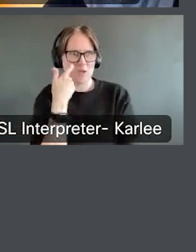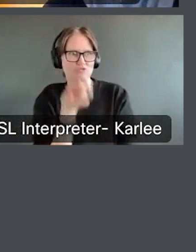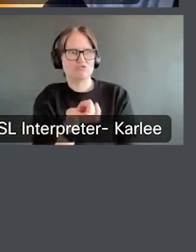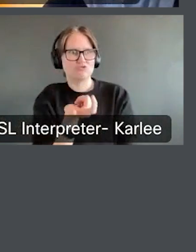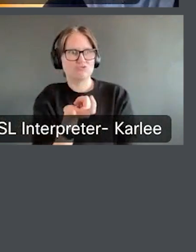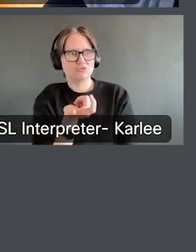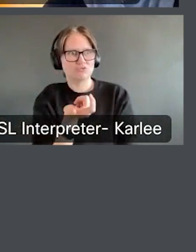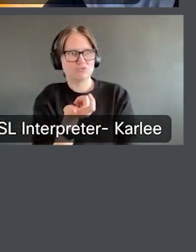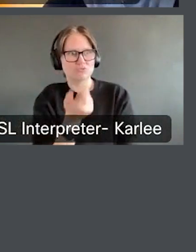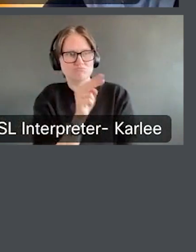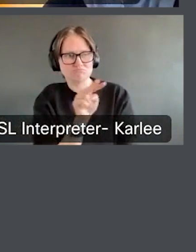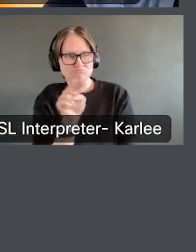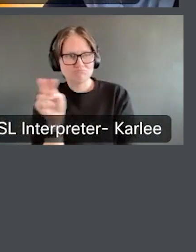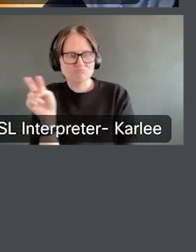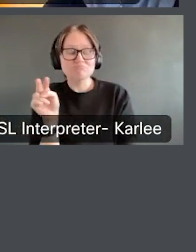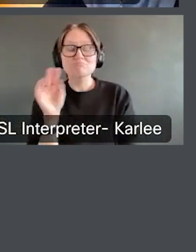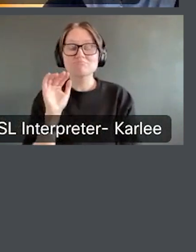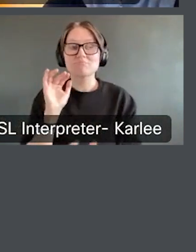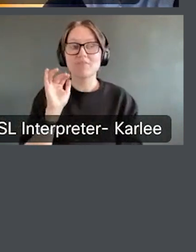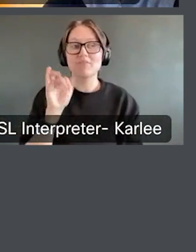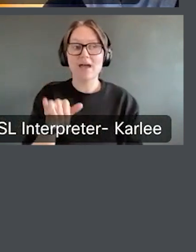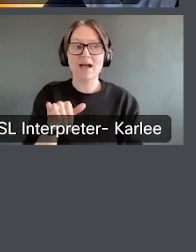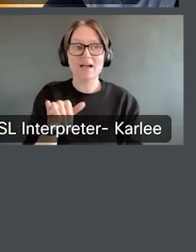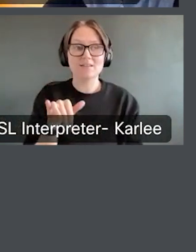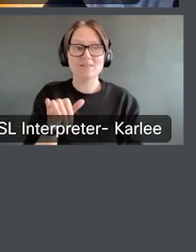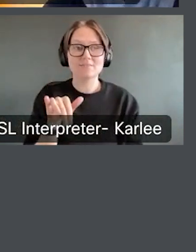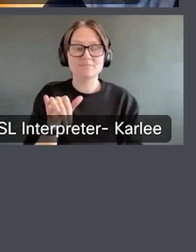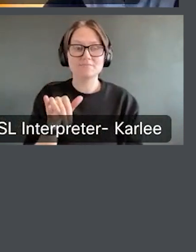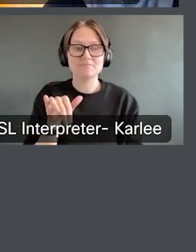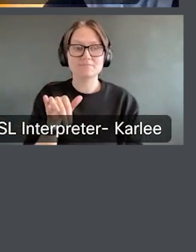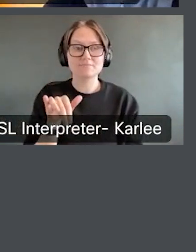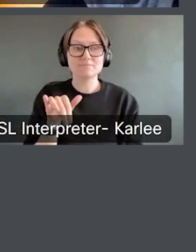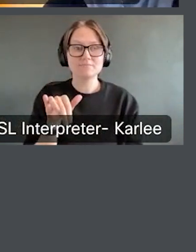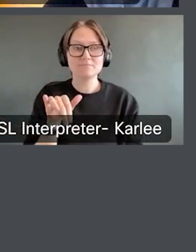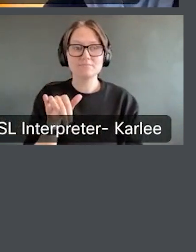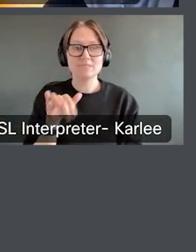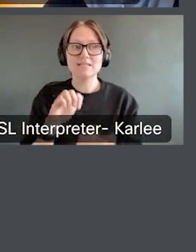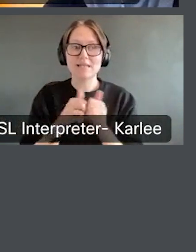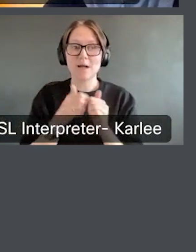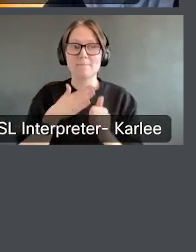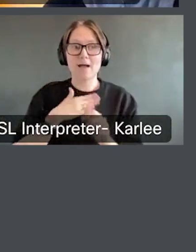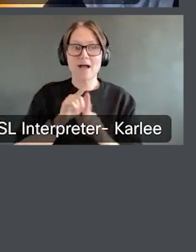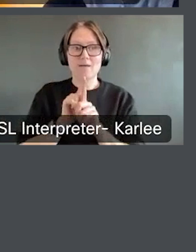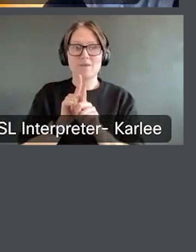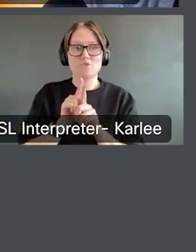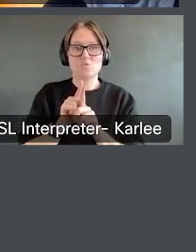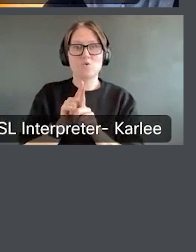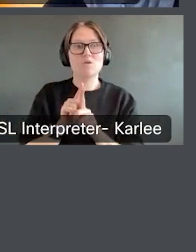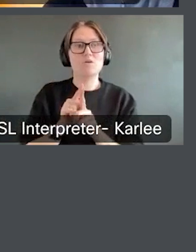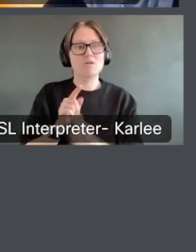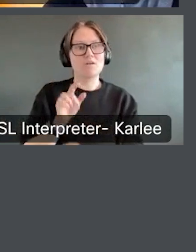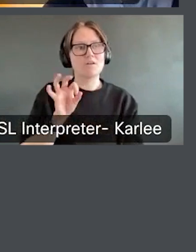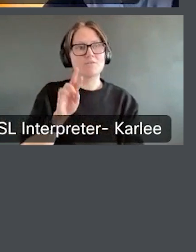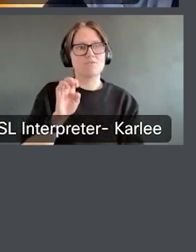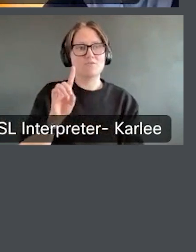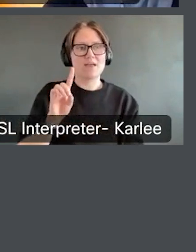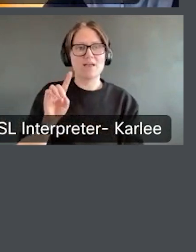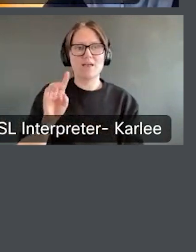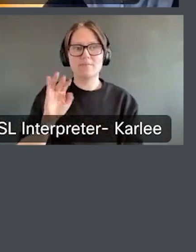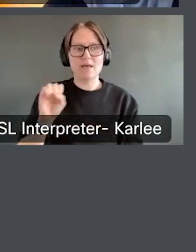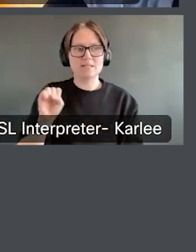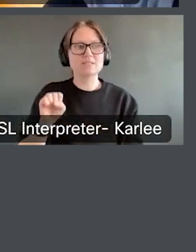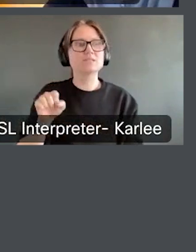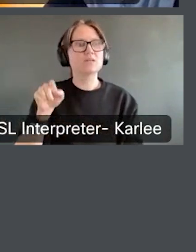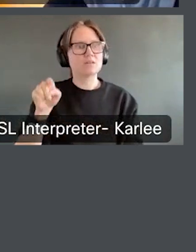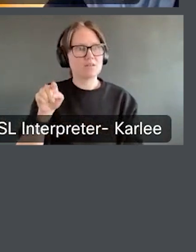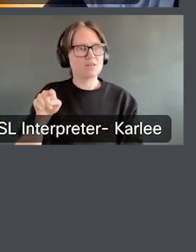the way that my mentor, Fred Best, started his interest in unilateral hearing